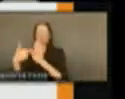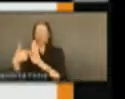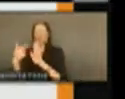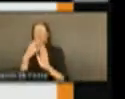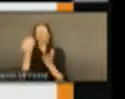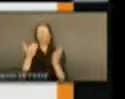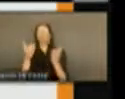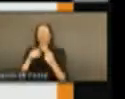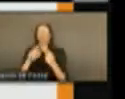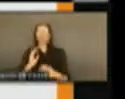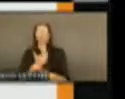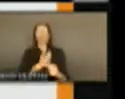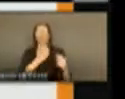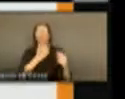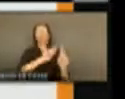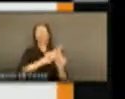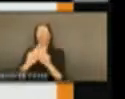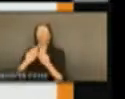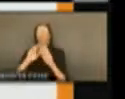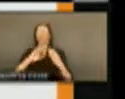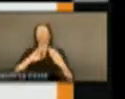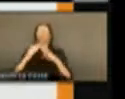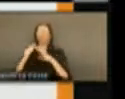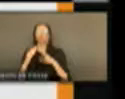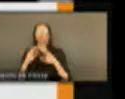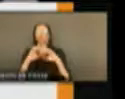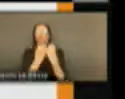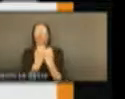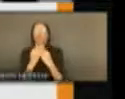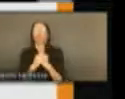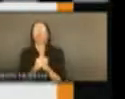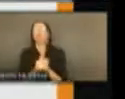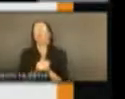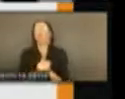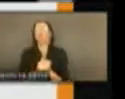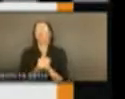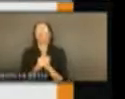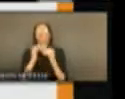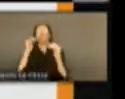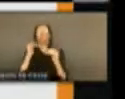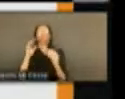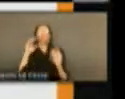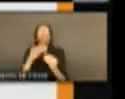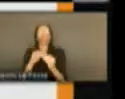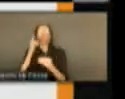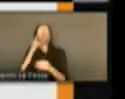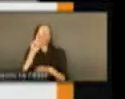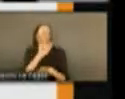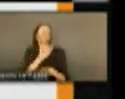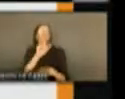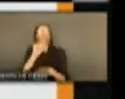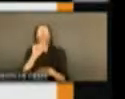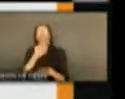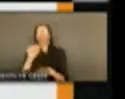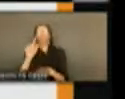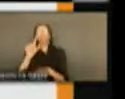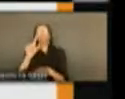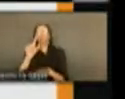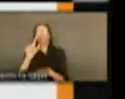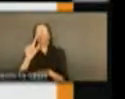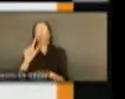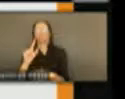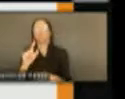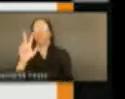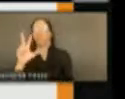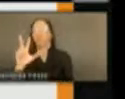year 2021 totals $3.335 billion and includes 496 capital